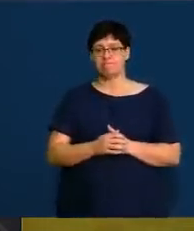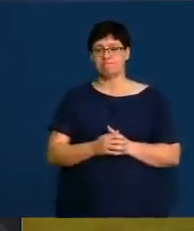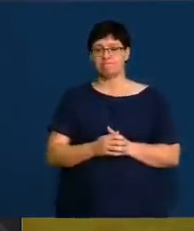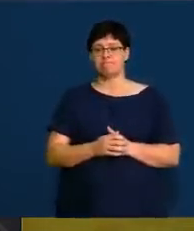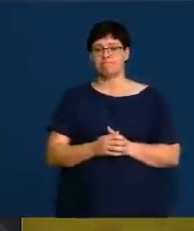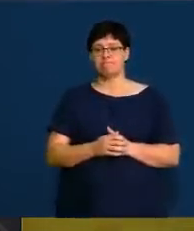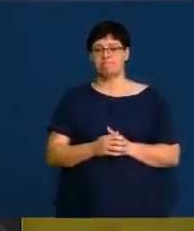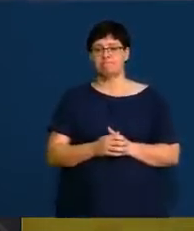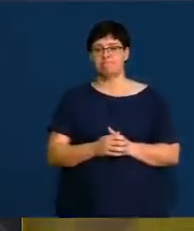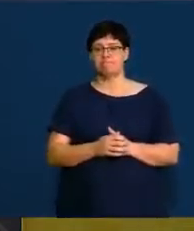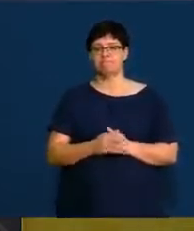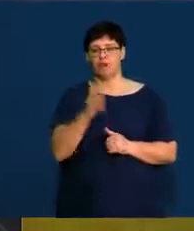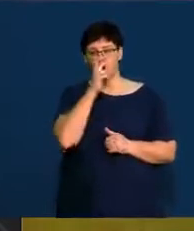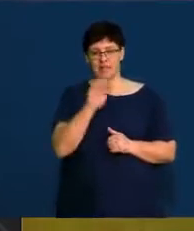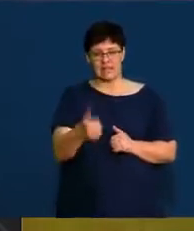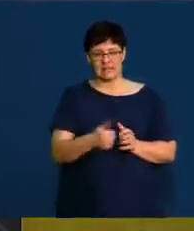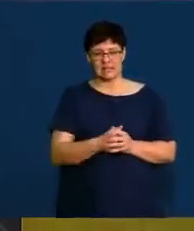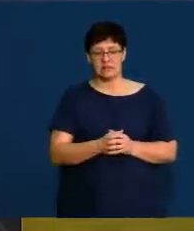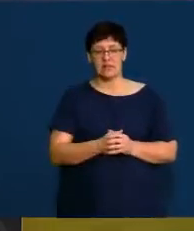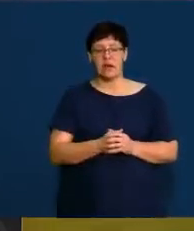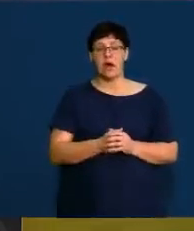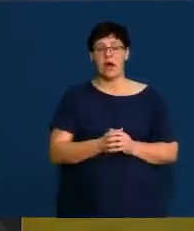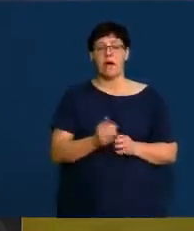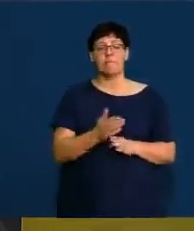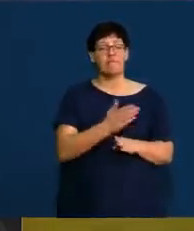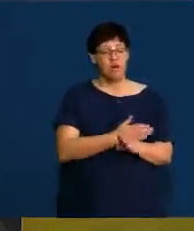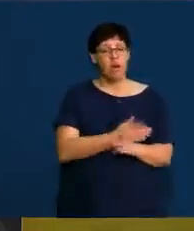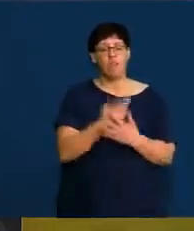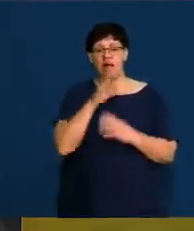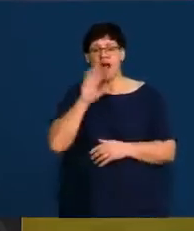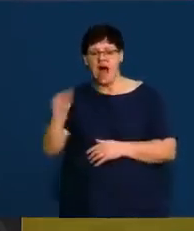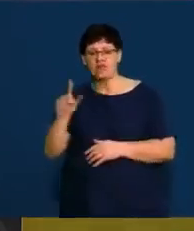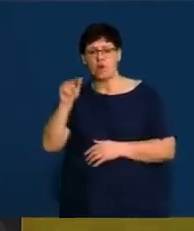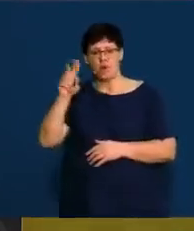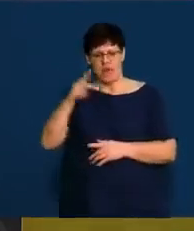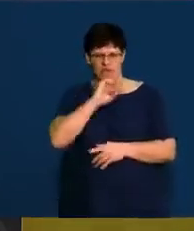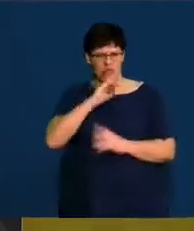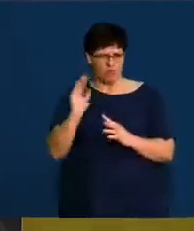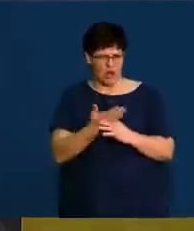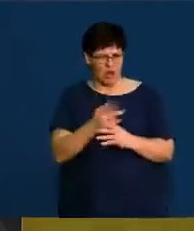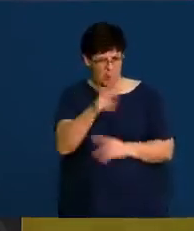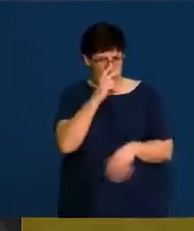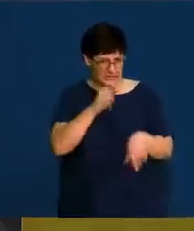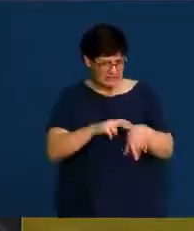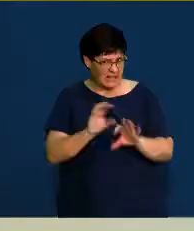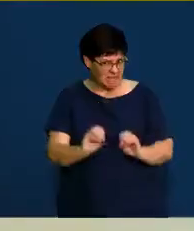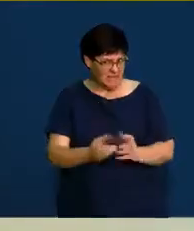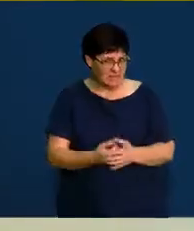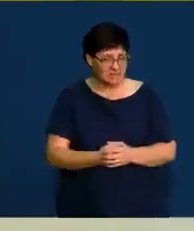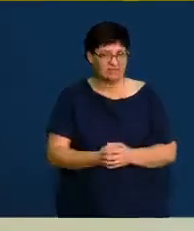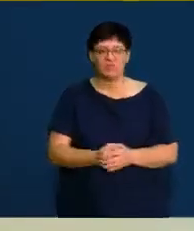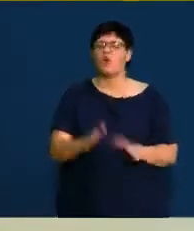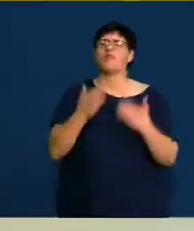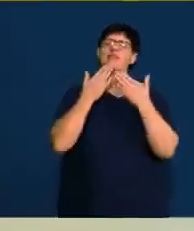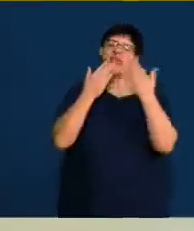look at the following. But before we do that, I'm going to ask Looney for a little break. I'm sure you need one.